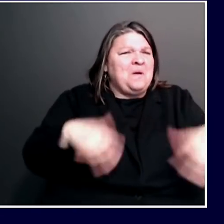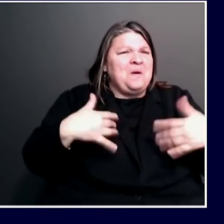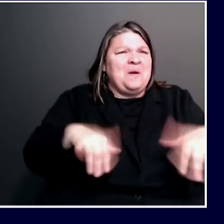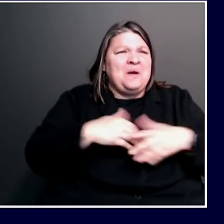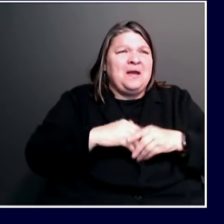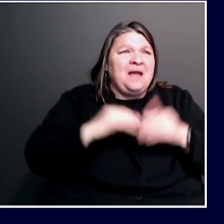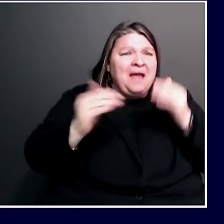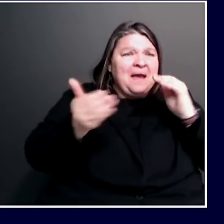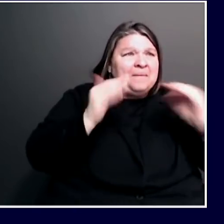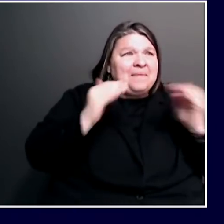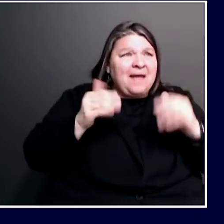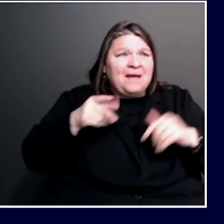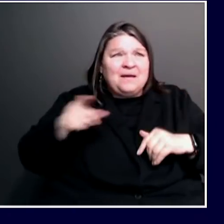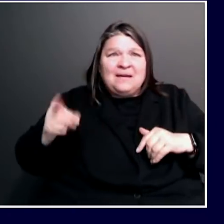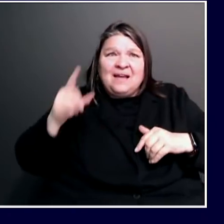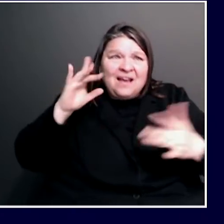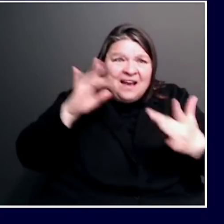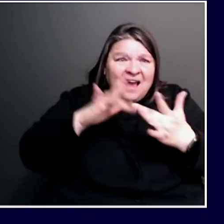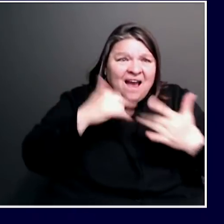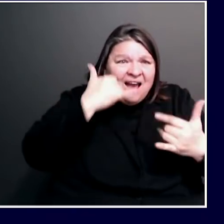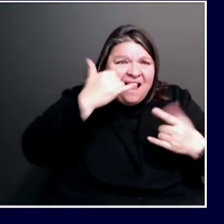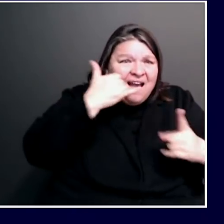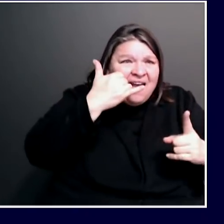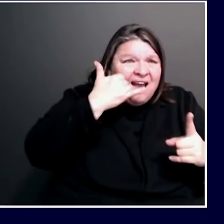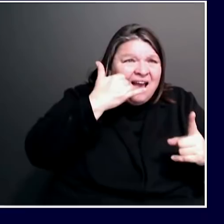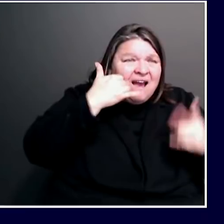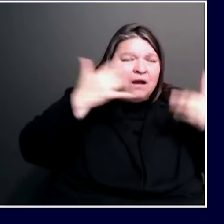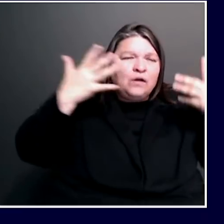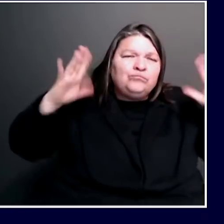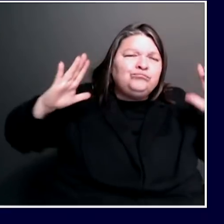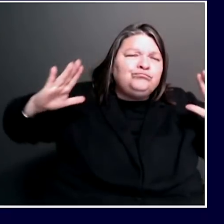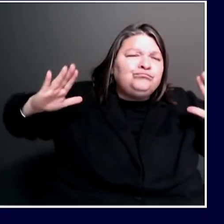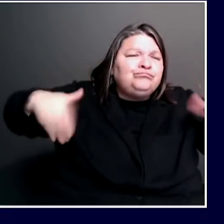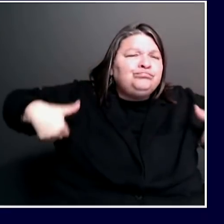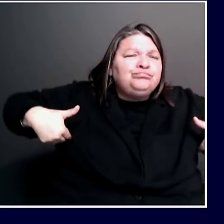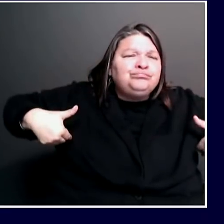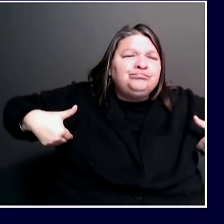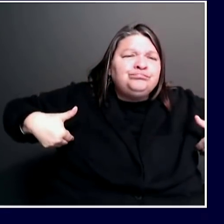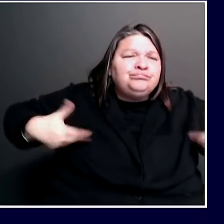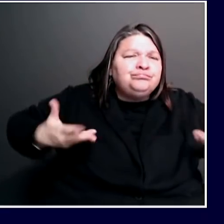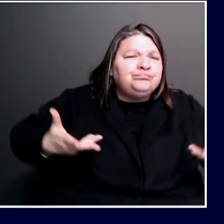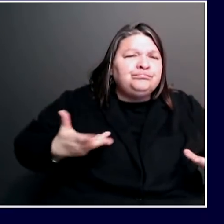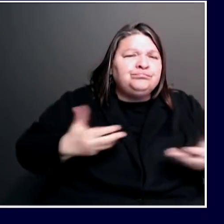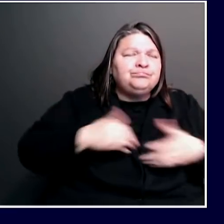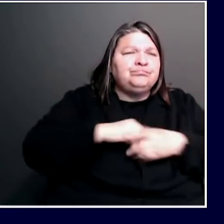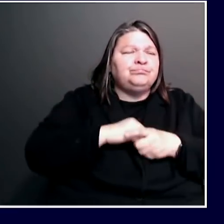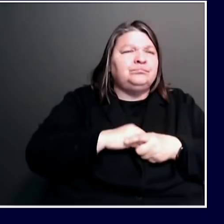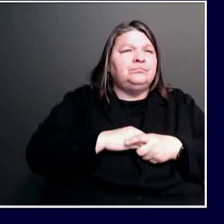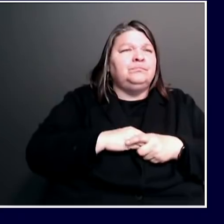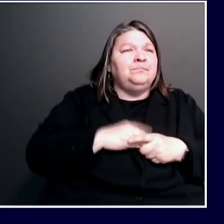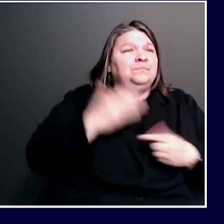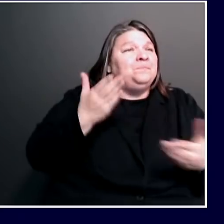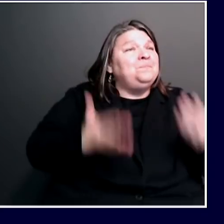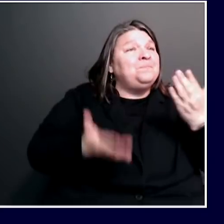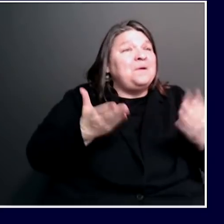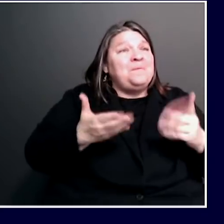the fact that the transmission is front-loaded means that by the time a contact tracer might reach somebody who is exposed, they